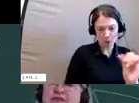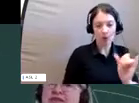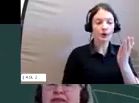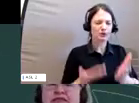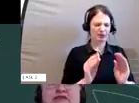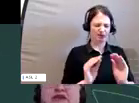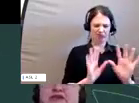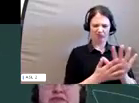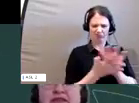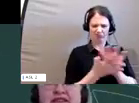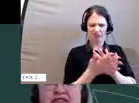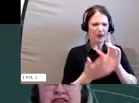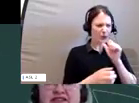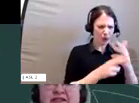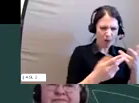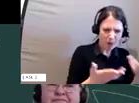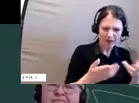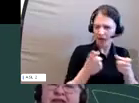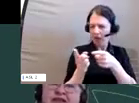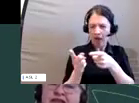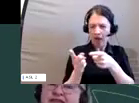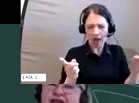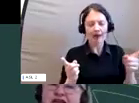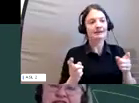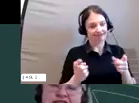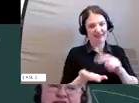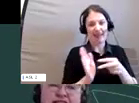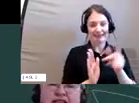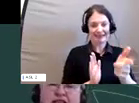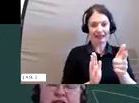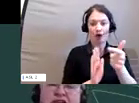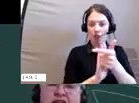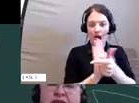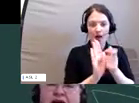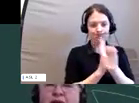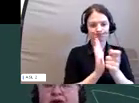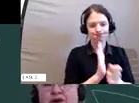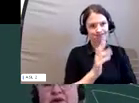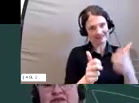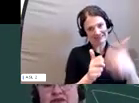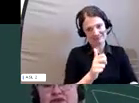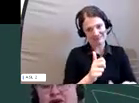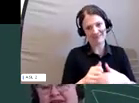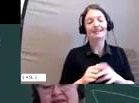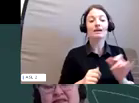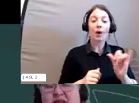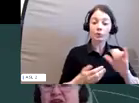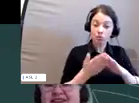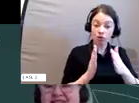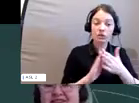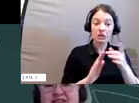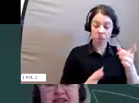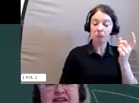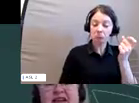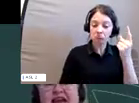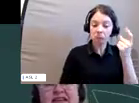about the terms, it's really difficult to build legislation. There is a lack of understanding in the community about what coercive control is and